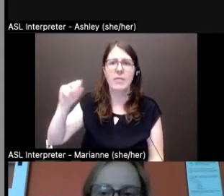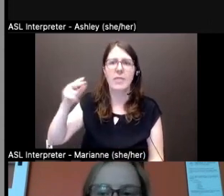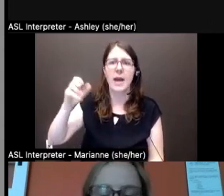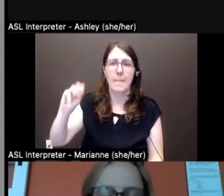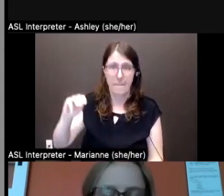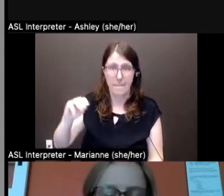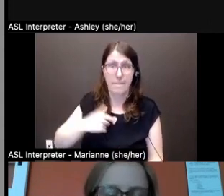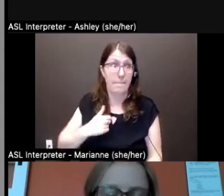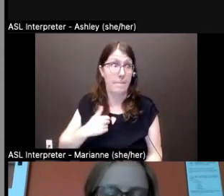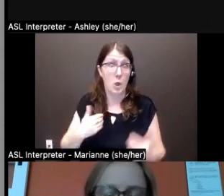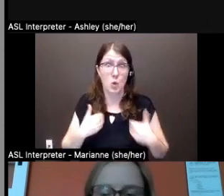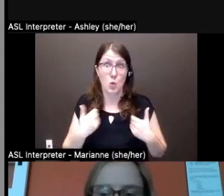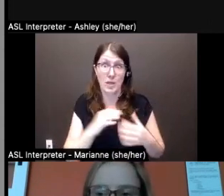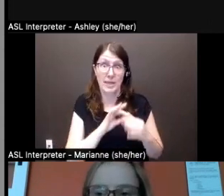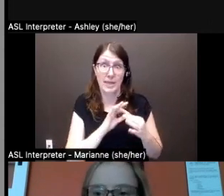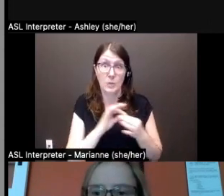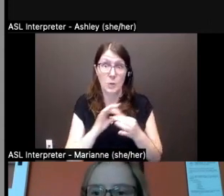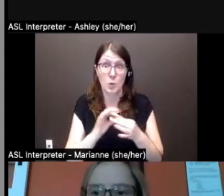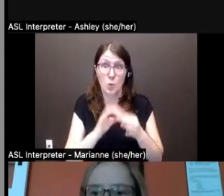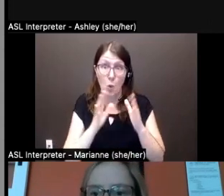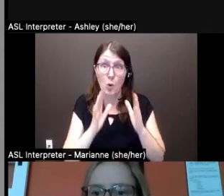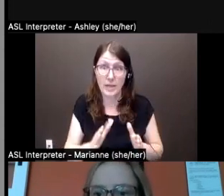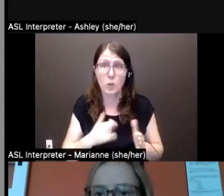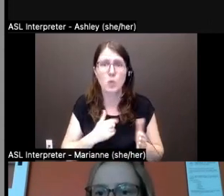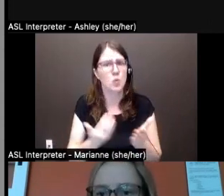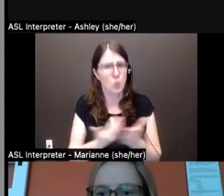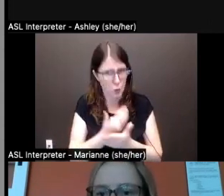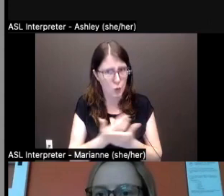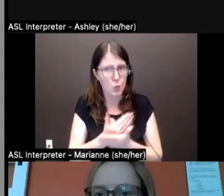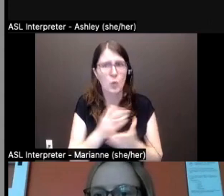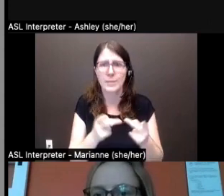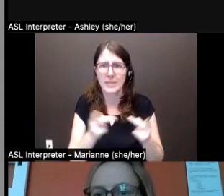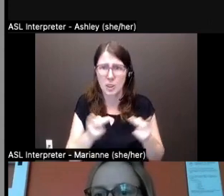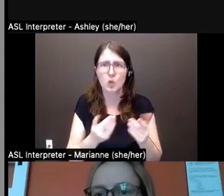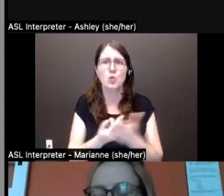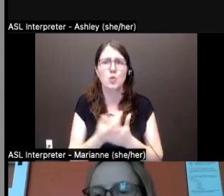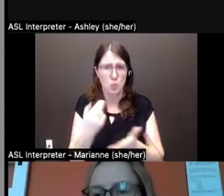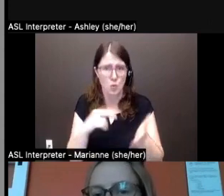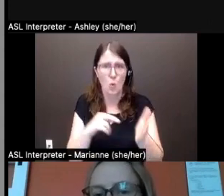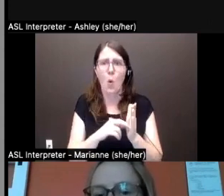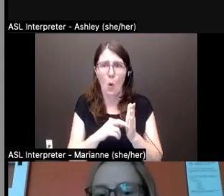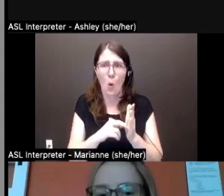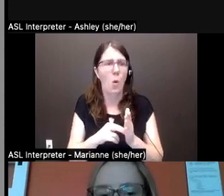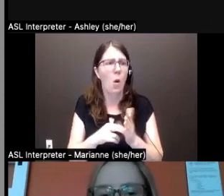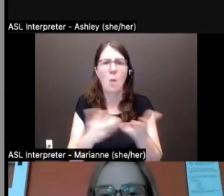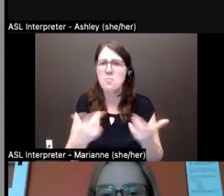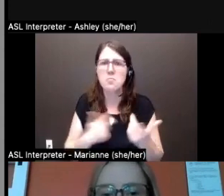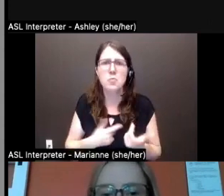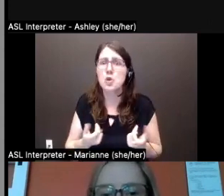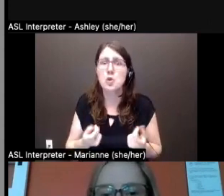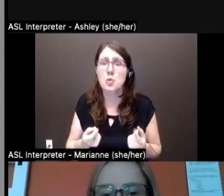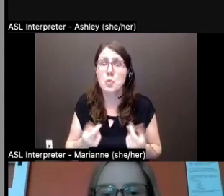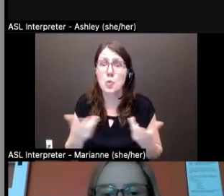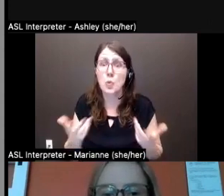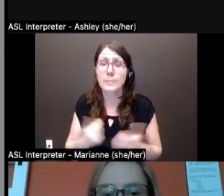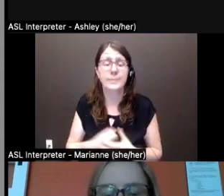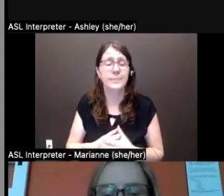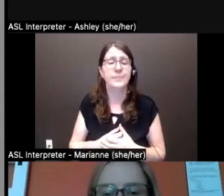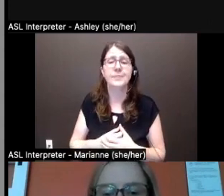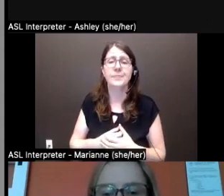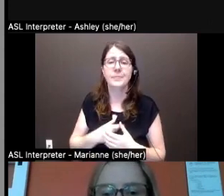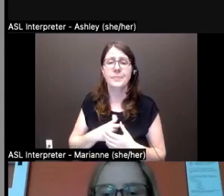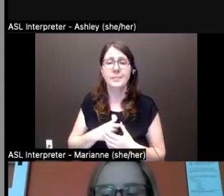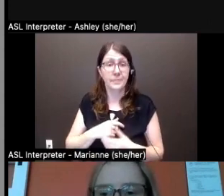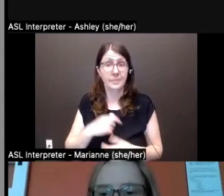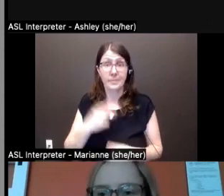role established at the Learning Center, but essentially my work that I do is increasing the high school graduation